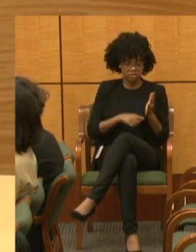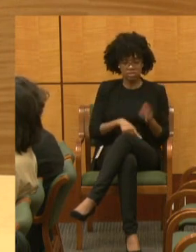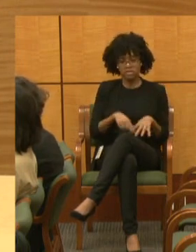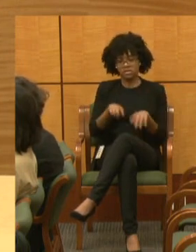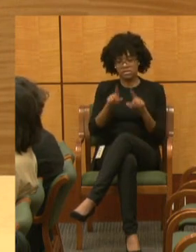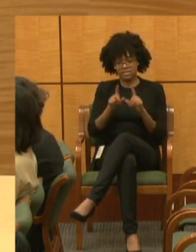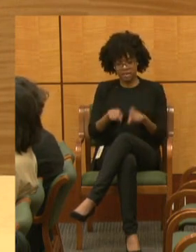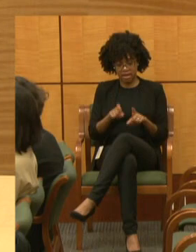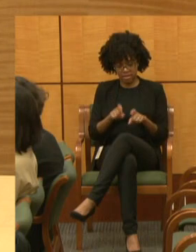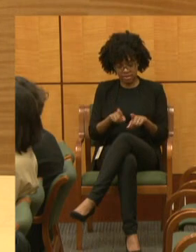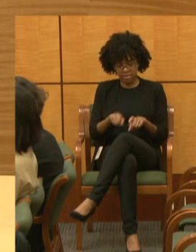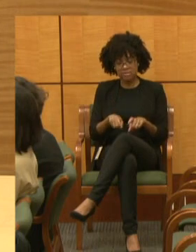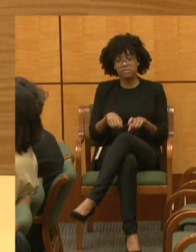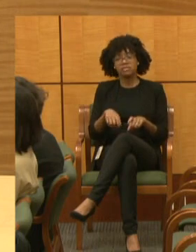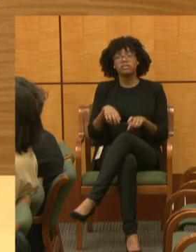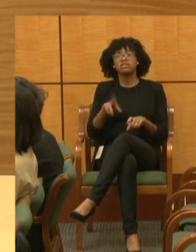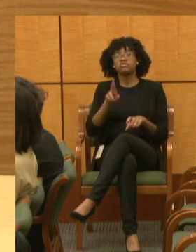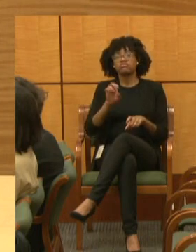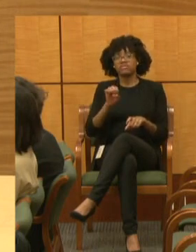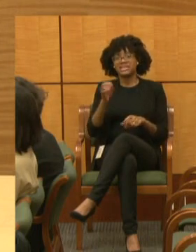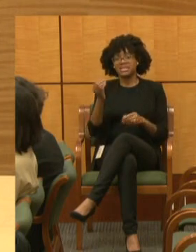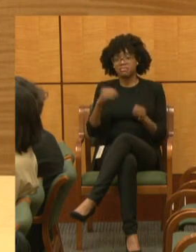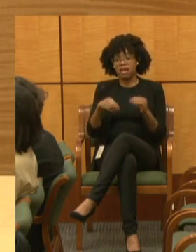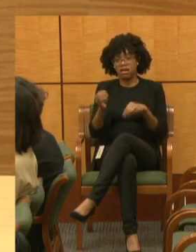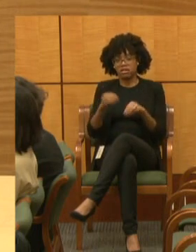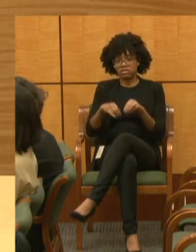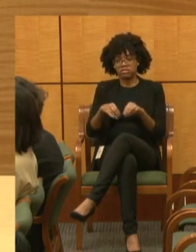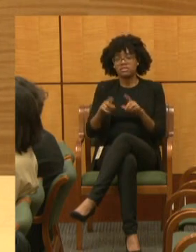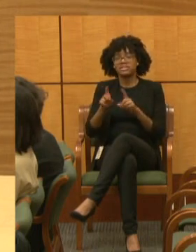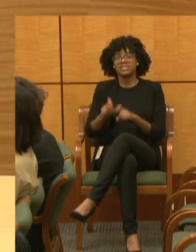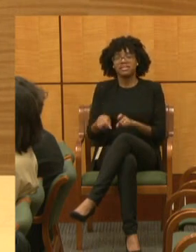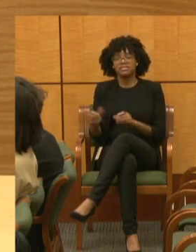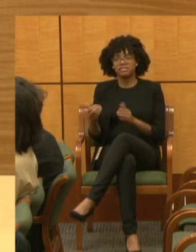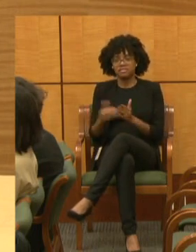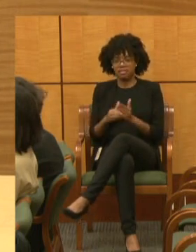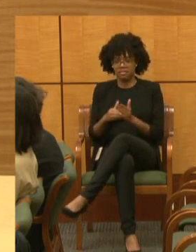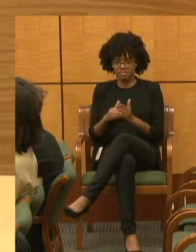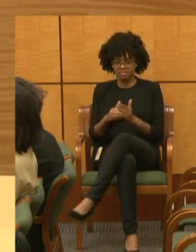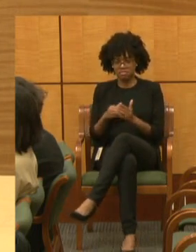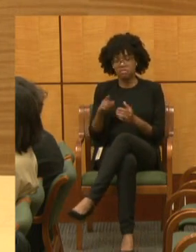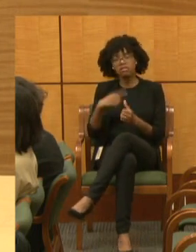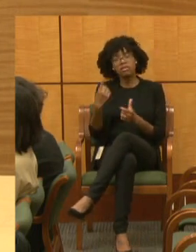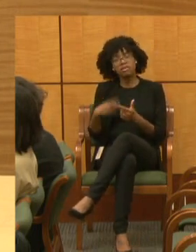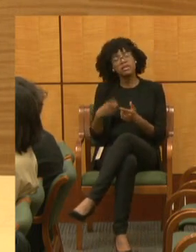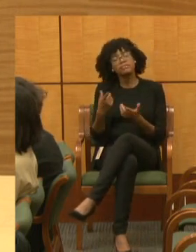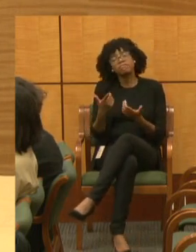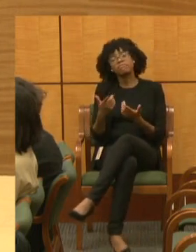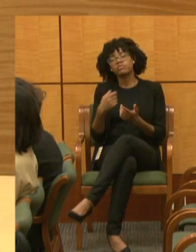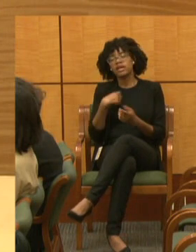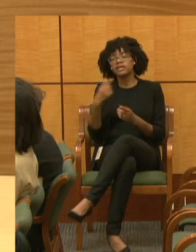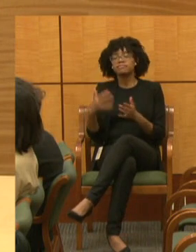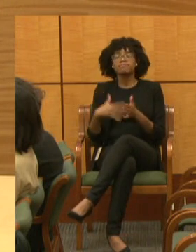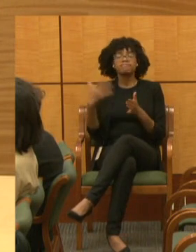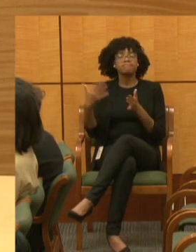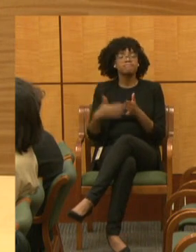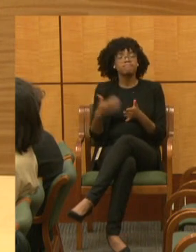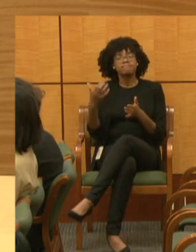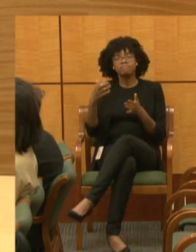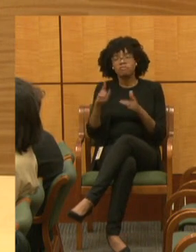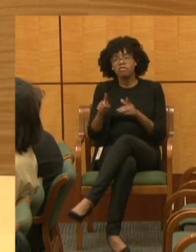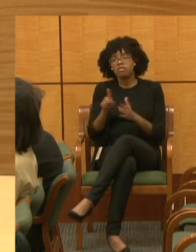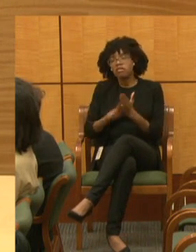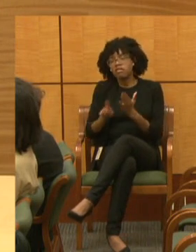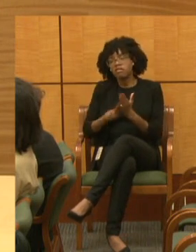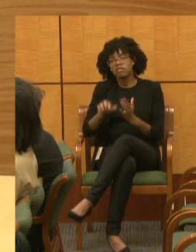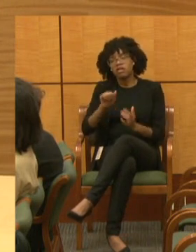then once it's repackaged, it's tested again, and then we have random audits throughout our facility to make